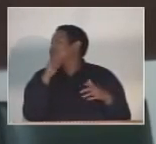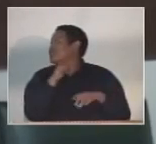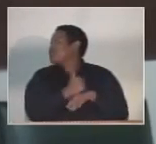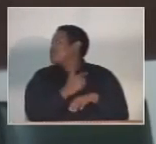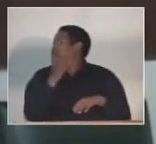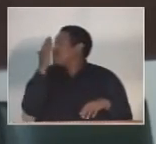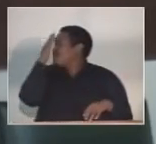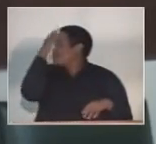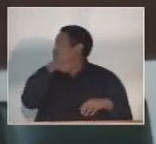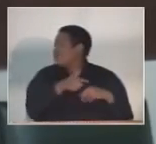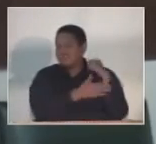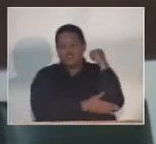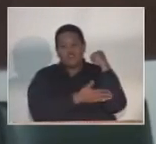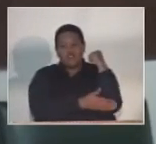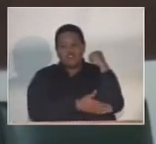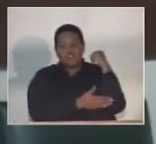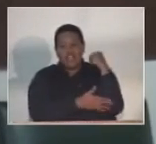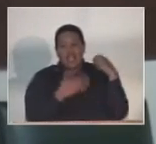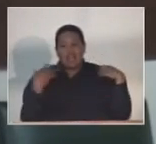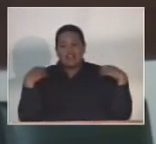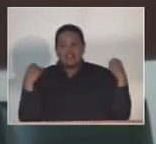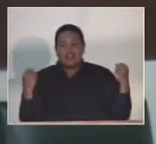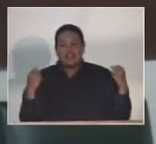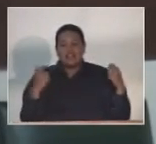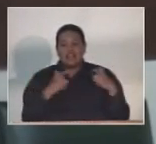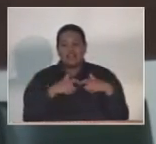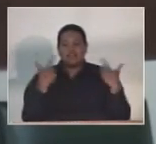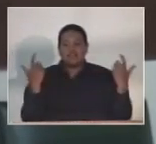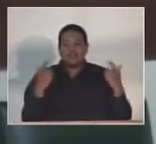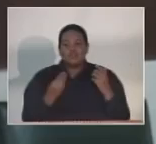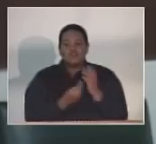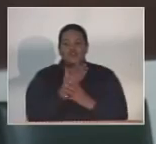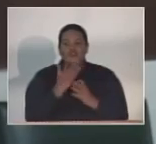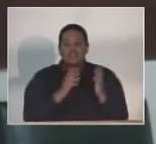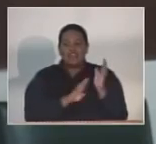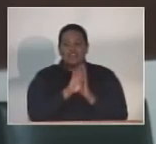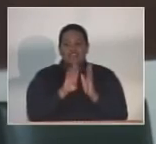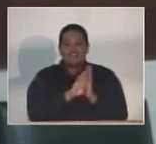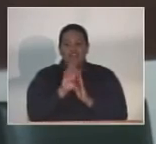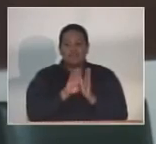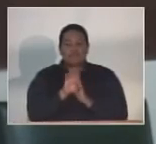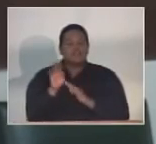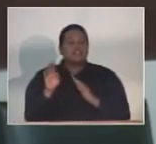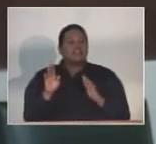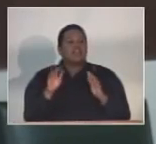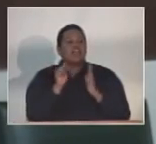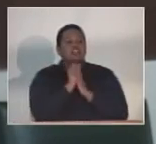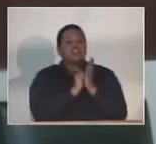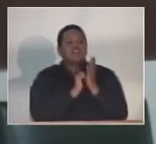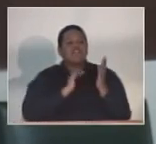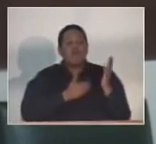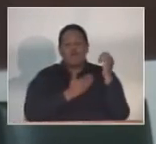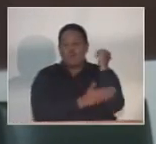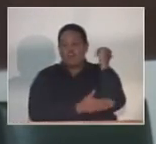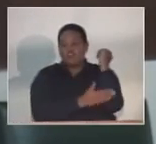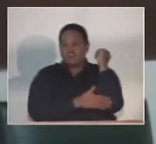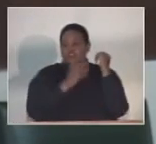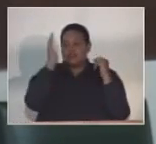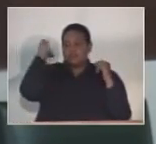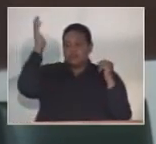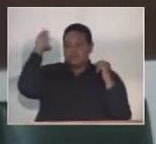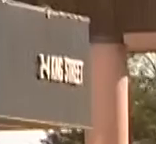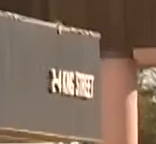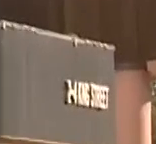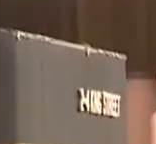country and to make health a major player in the growth and development agenda of our country. In line with